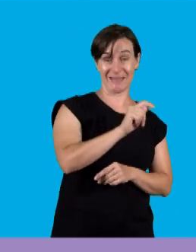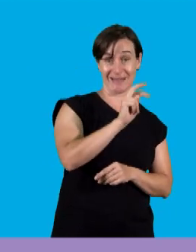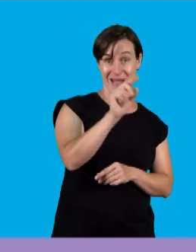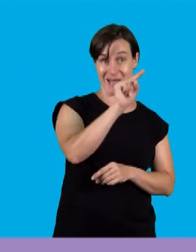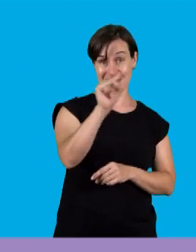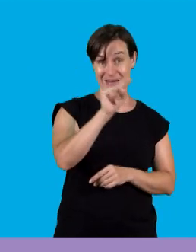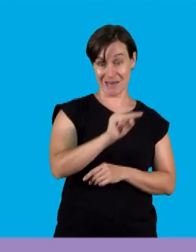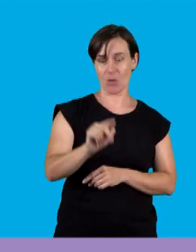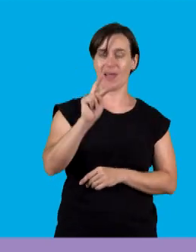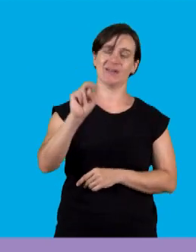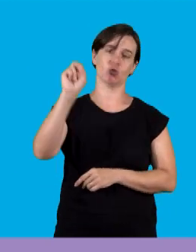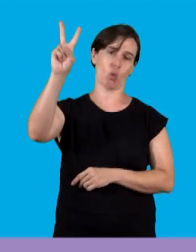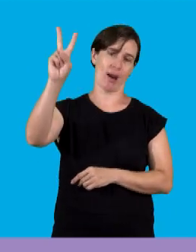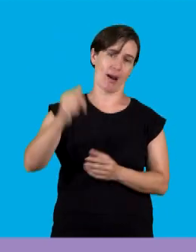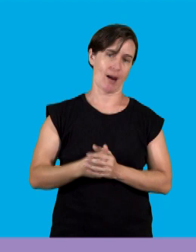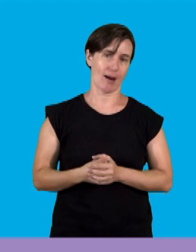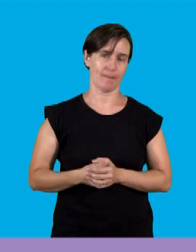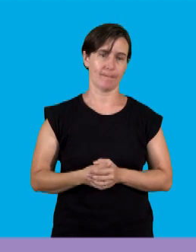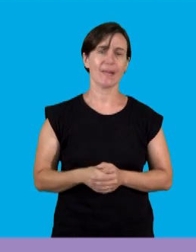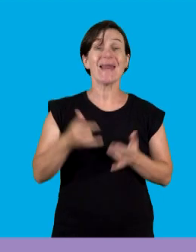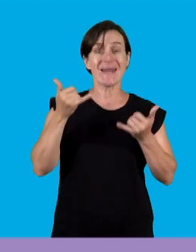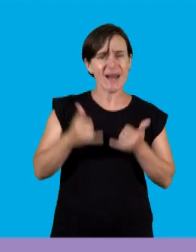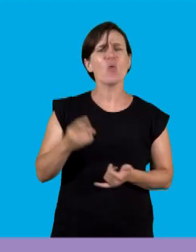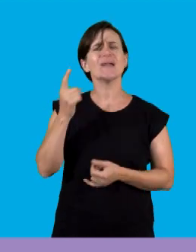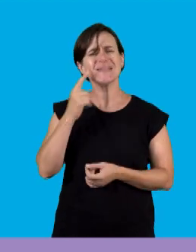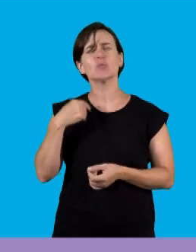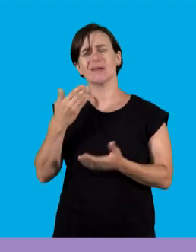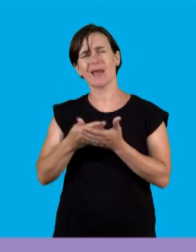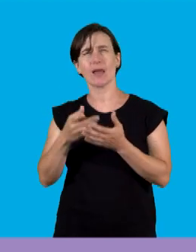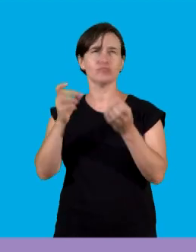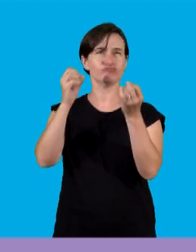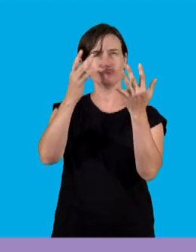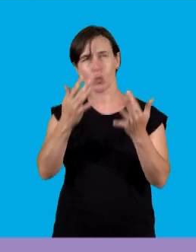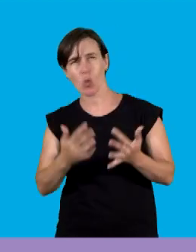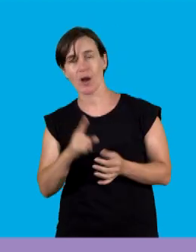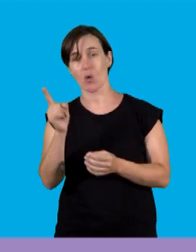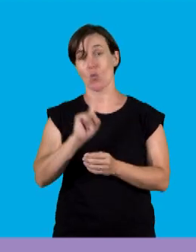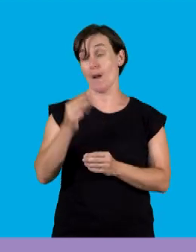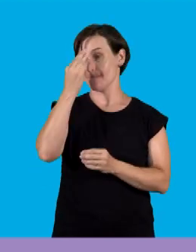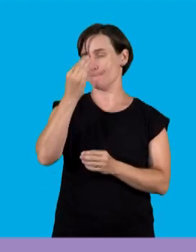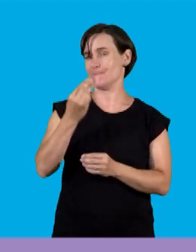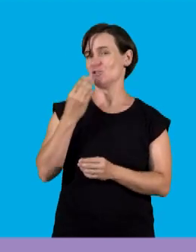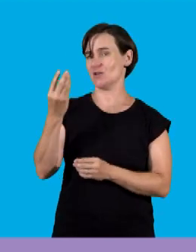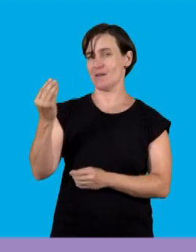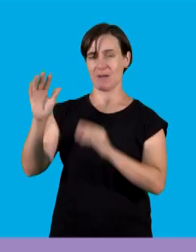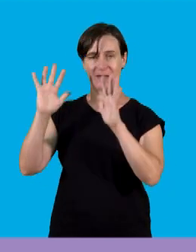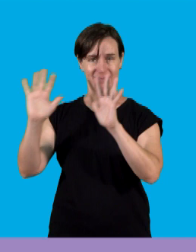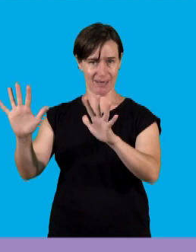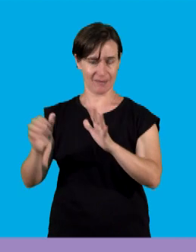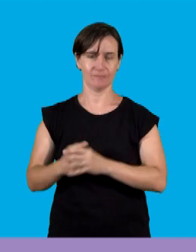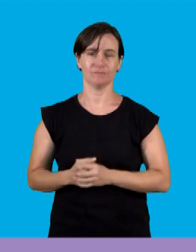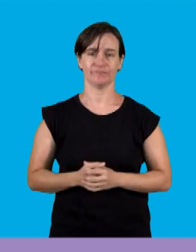can see. And now that we have that algebraic rule, it is going to be easier for us to calculate the